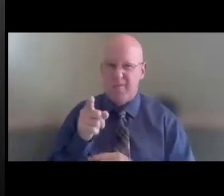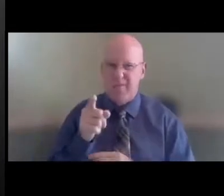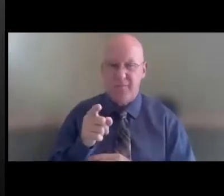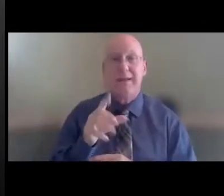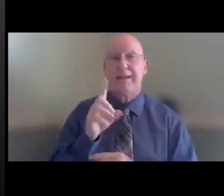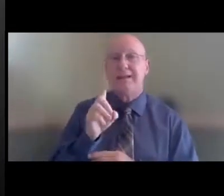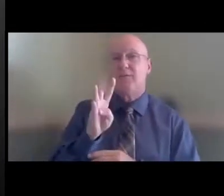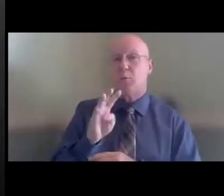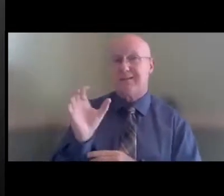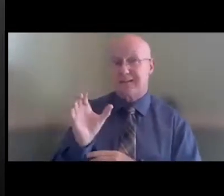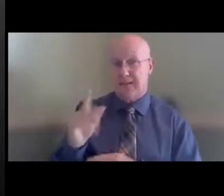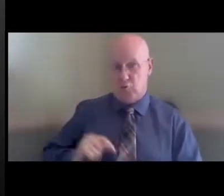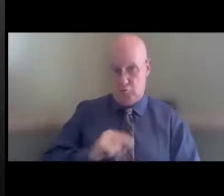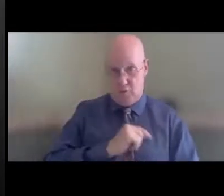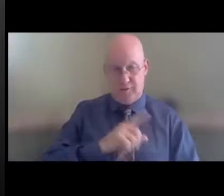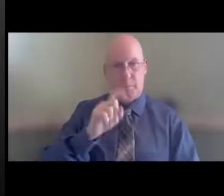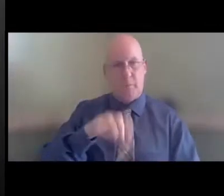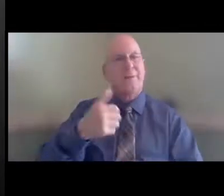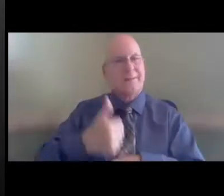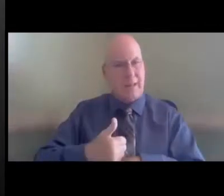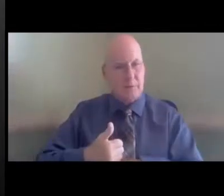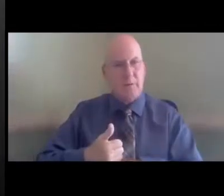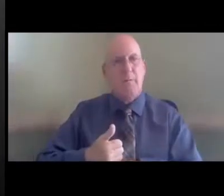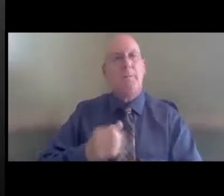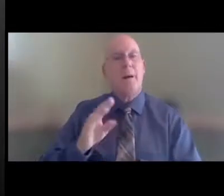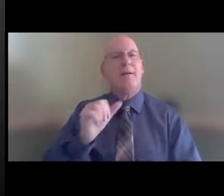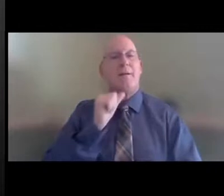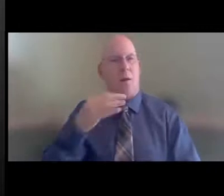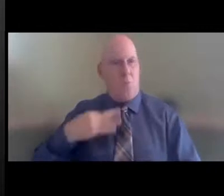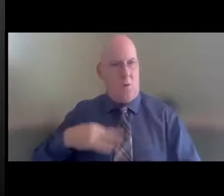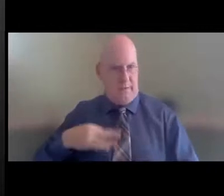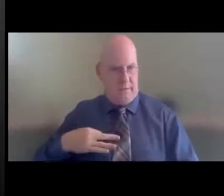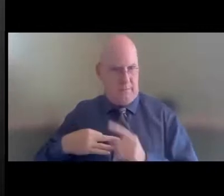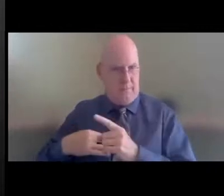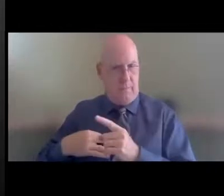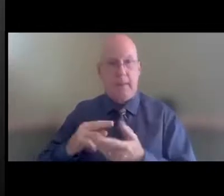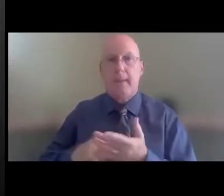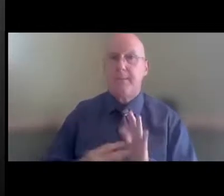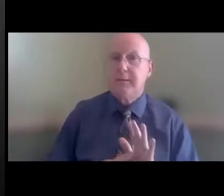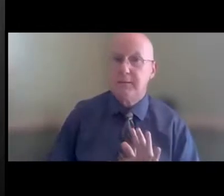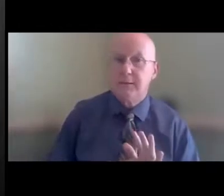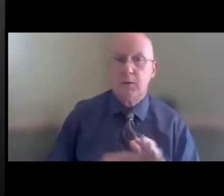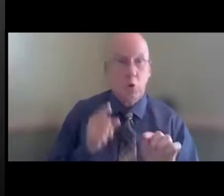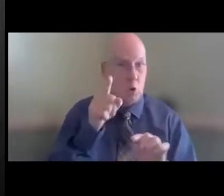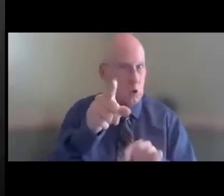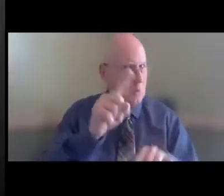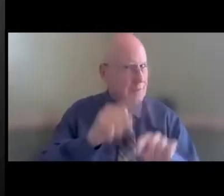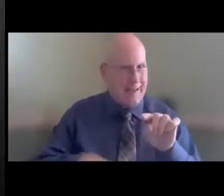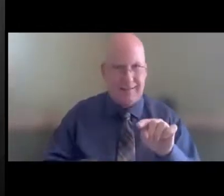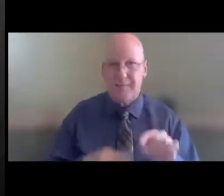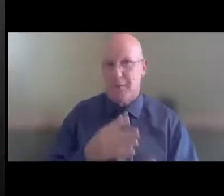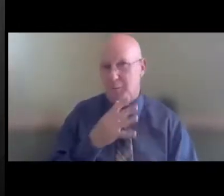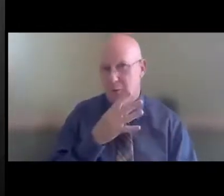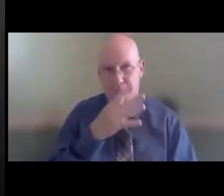D4C trust, they have to be established by a nonprofit, and that means that you can't, as the parent,